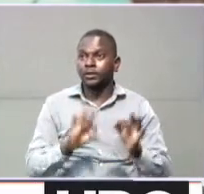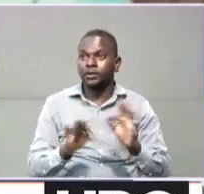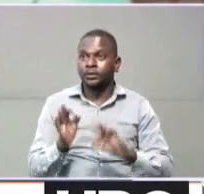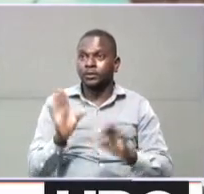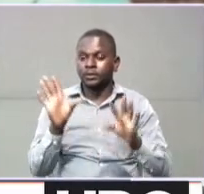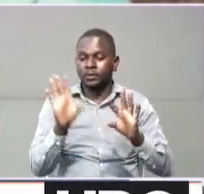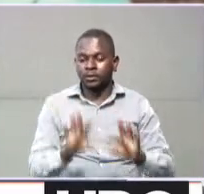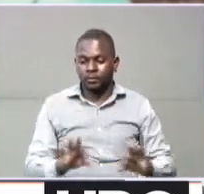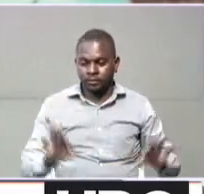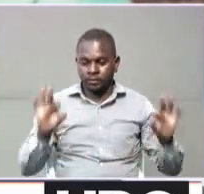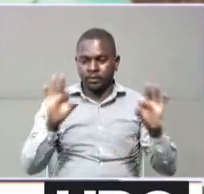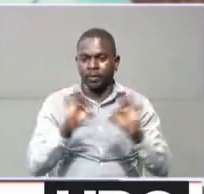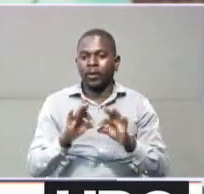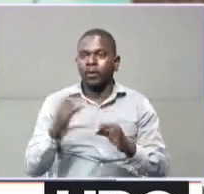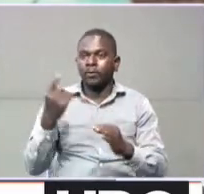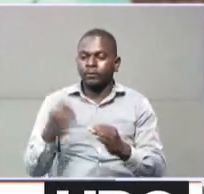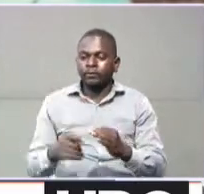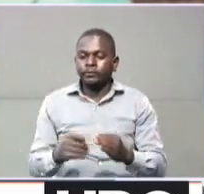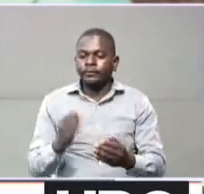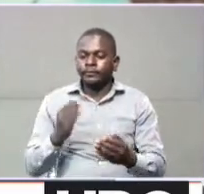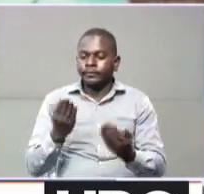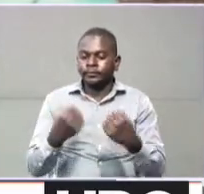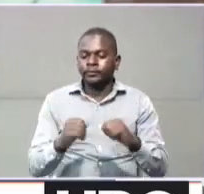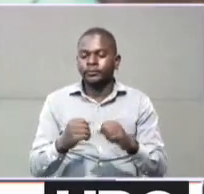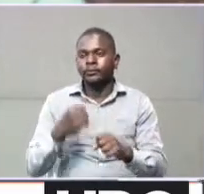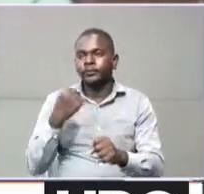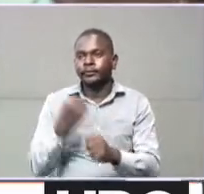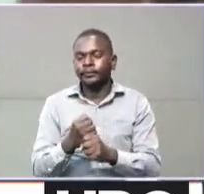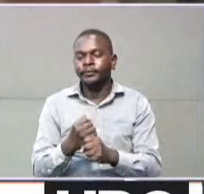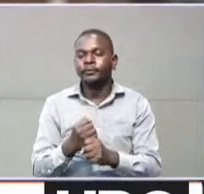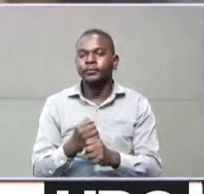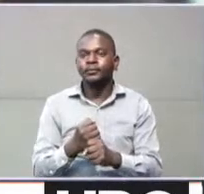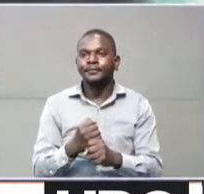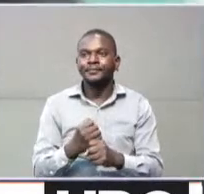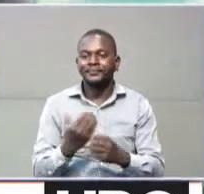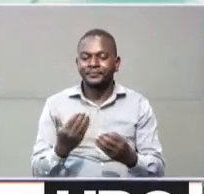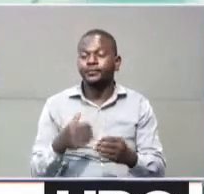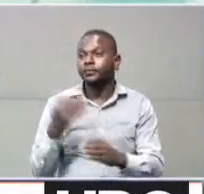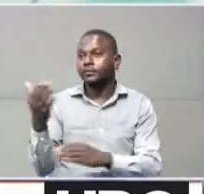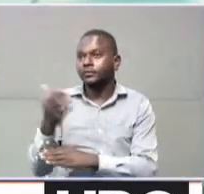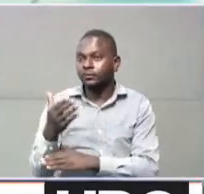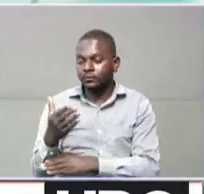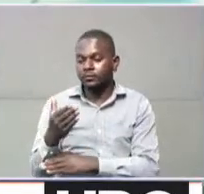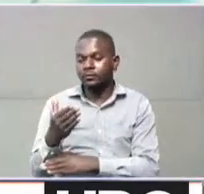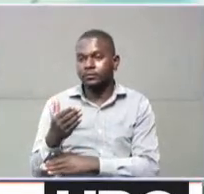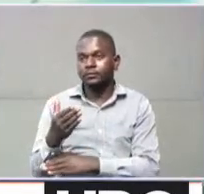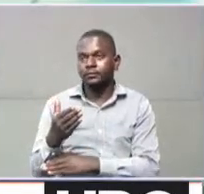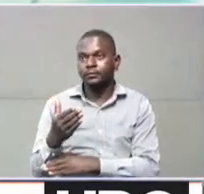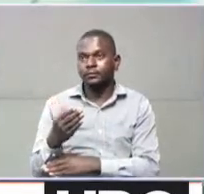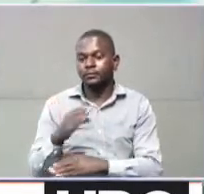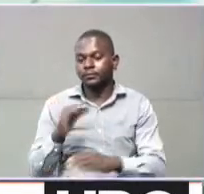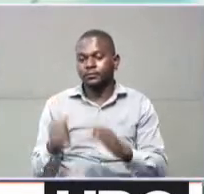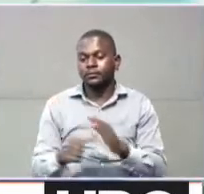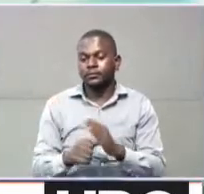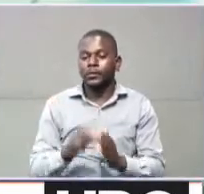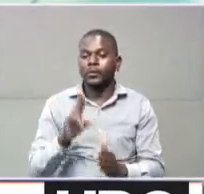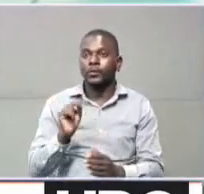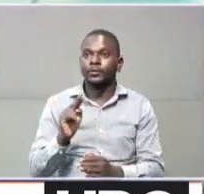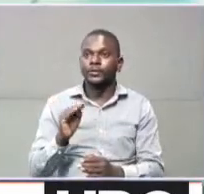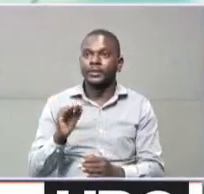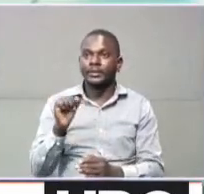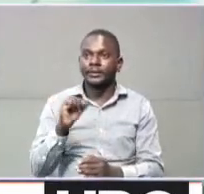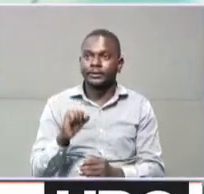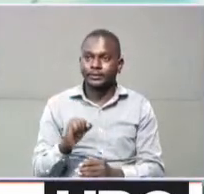this purpose so what have been the actions taken by the ministry under the bureau